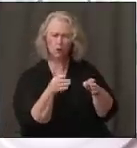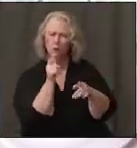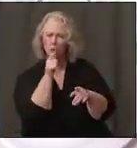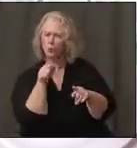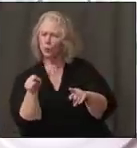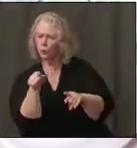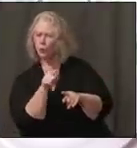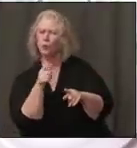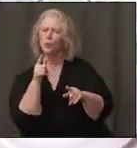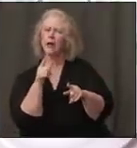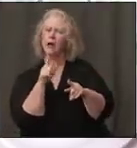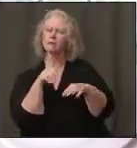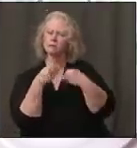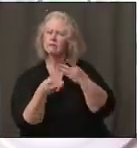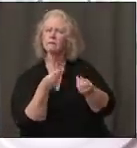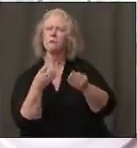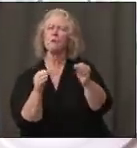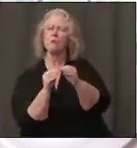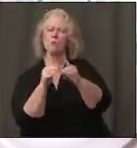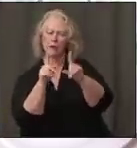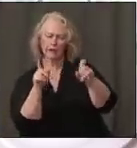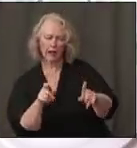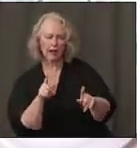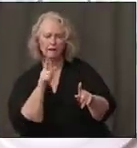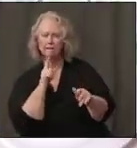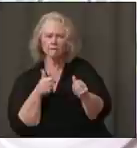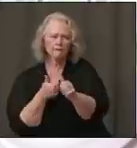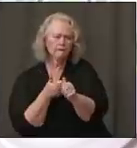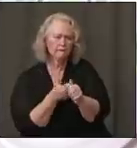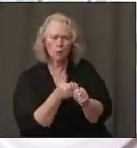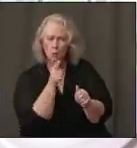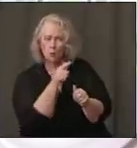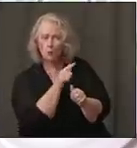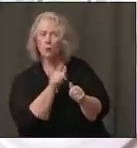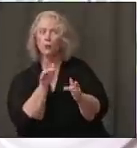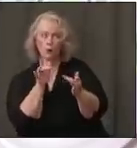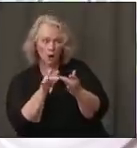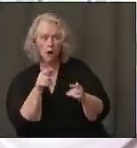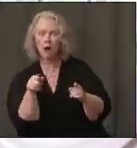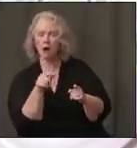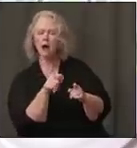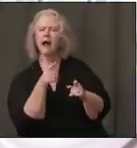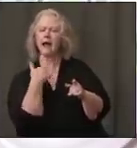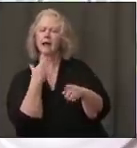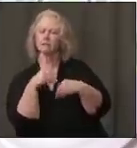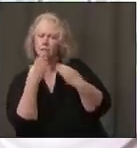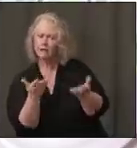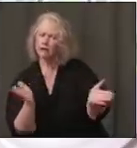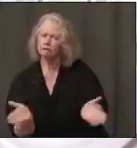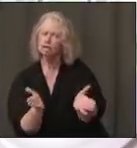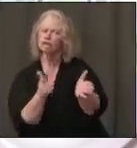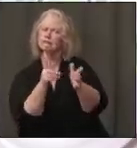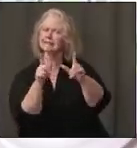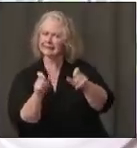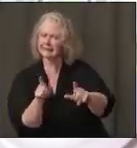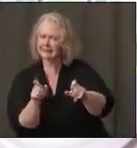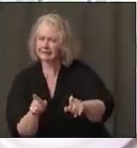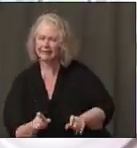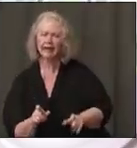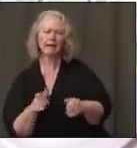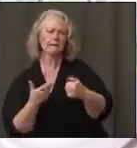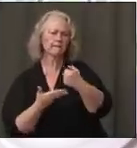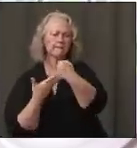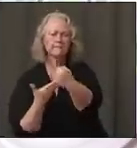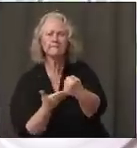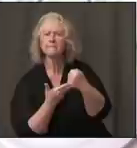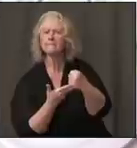and try to track down people who may have been in contact with them and offer them testing. and offer them interventions to try